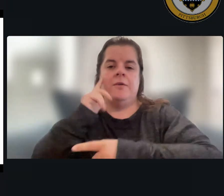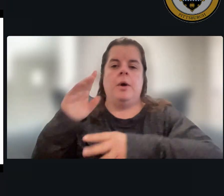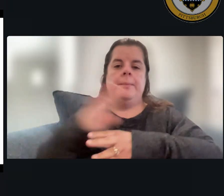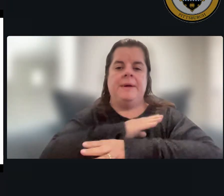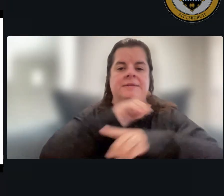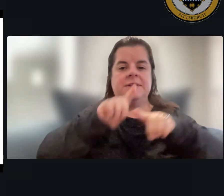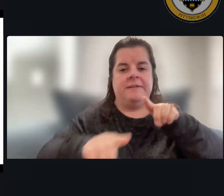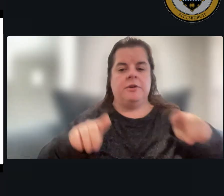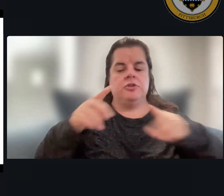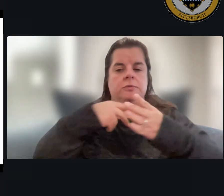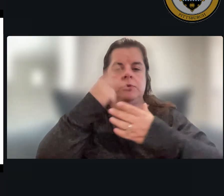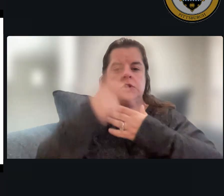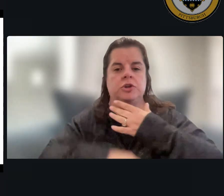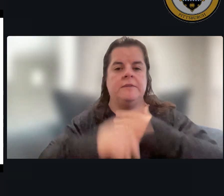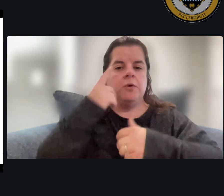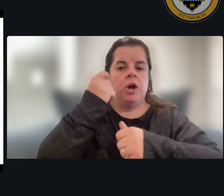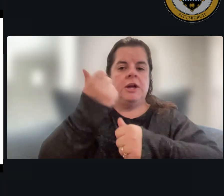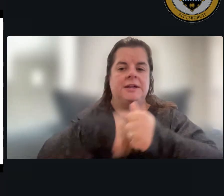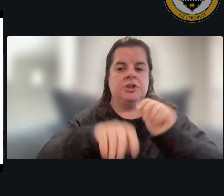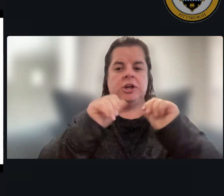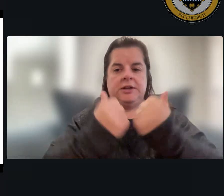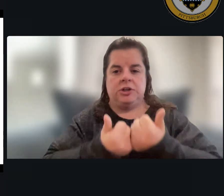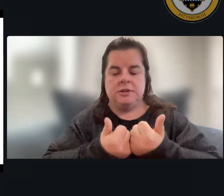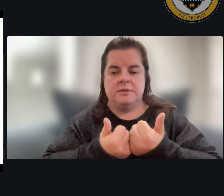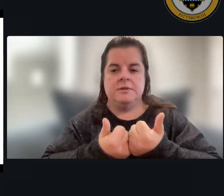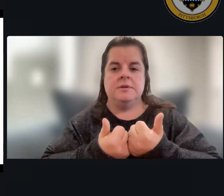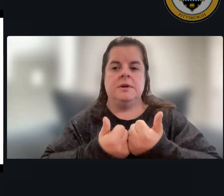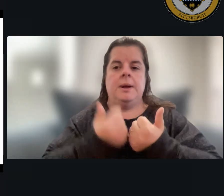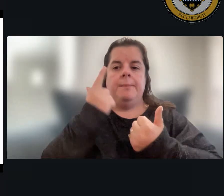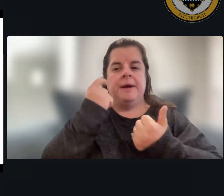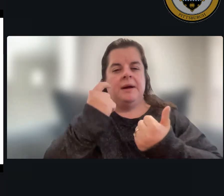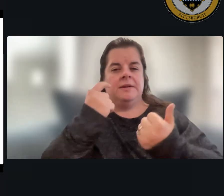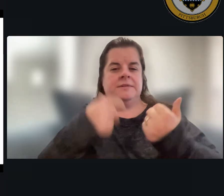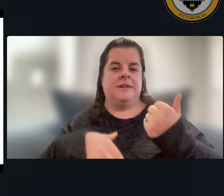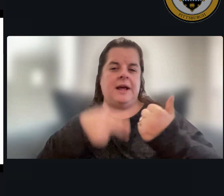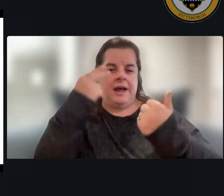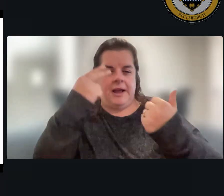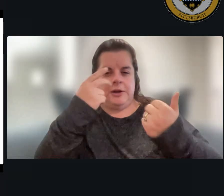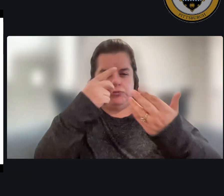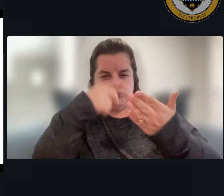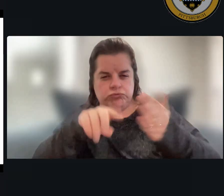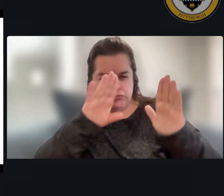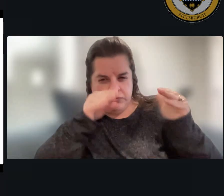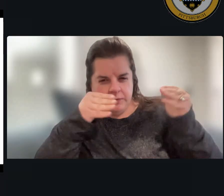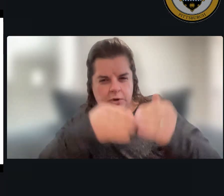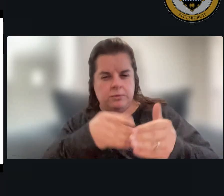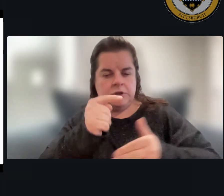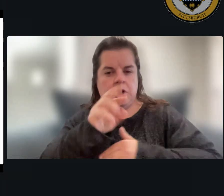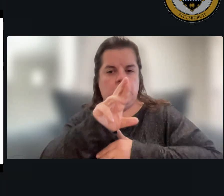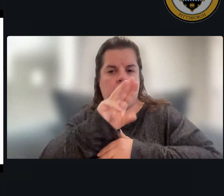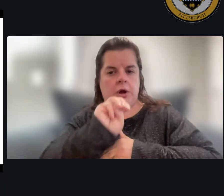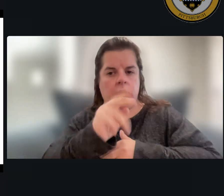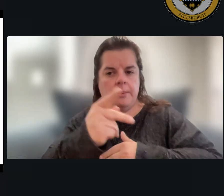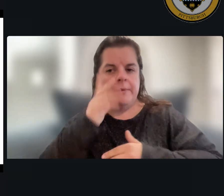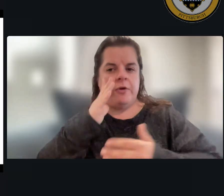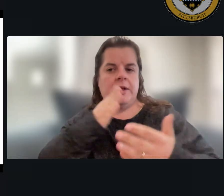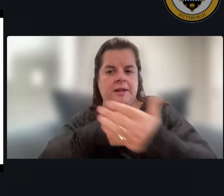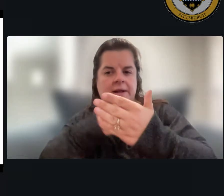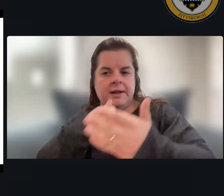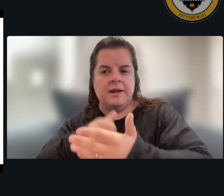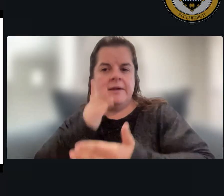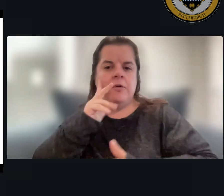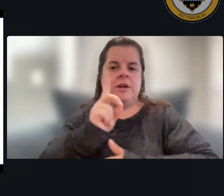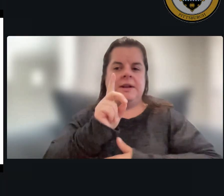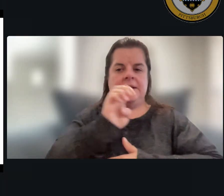each of these public agencies. Given the heightened scrutiny by the Trump administration and ongoing attacks related to